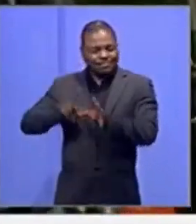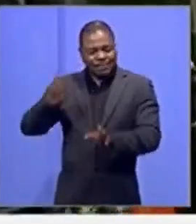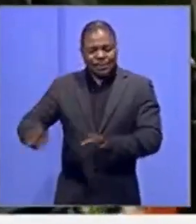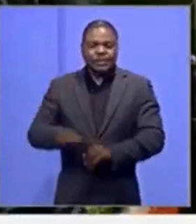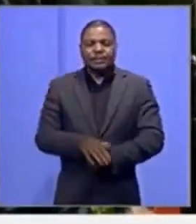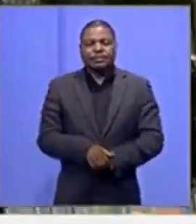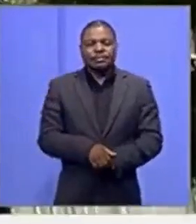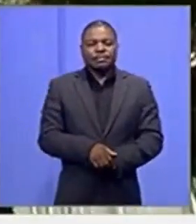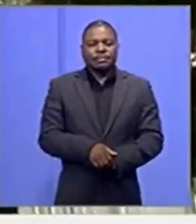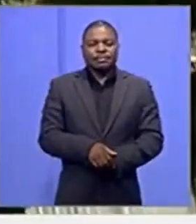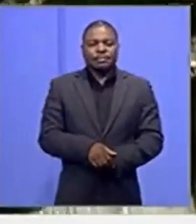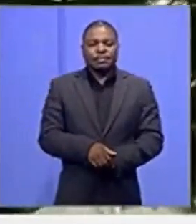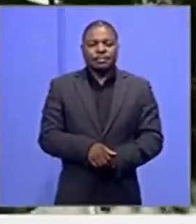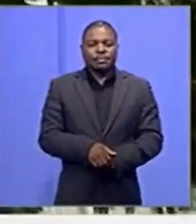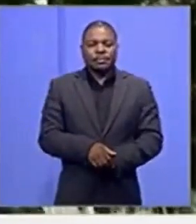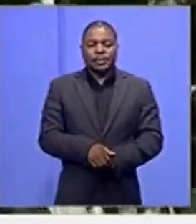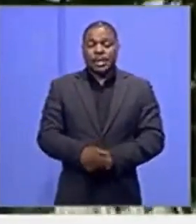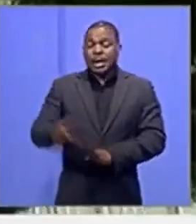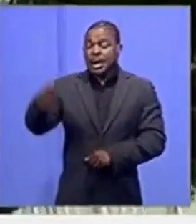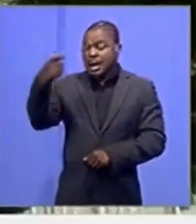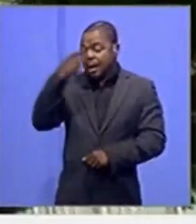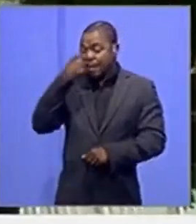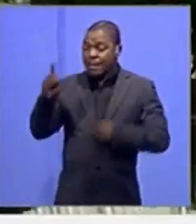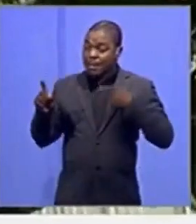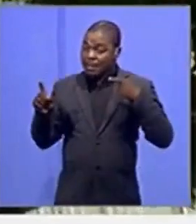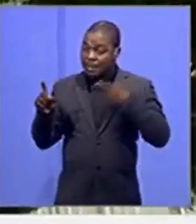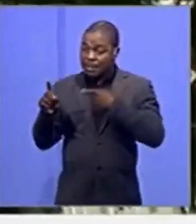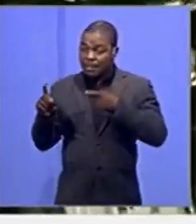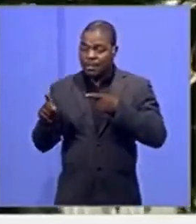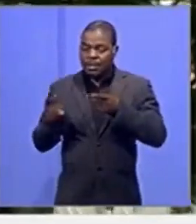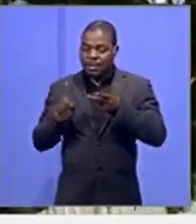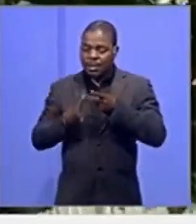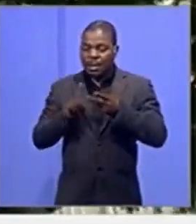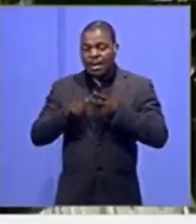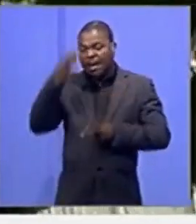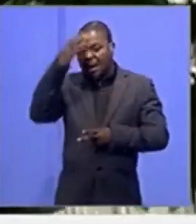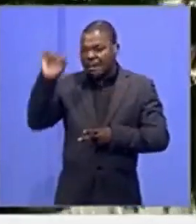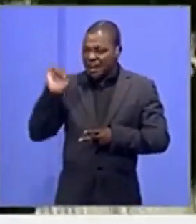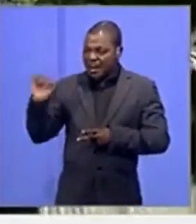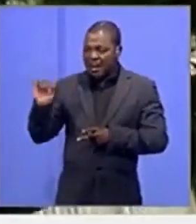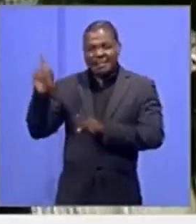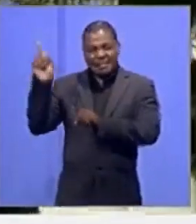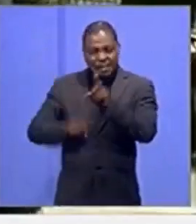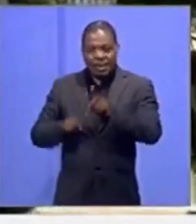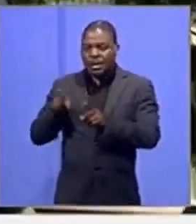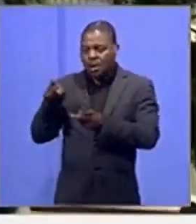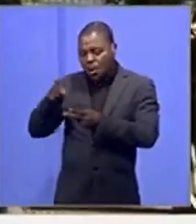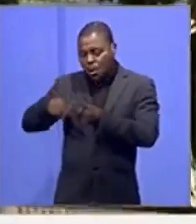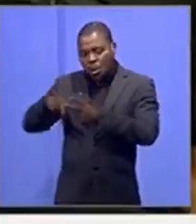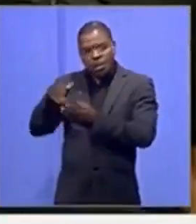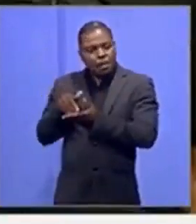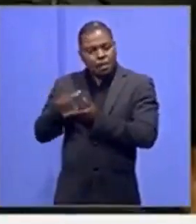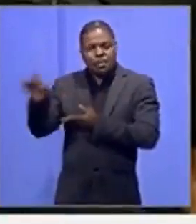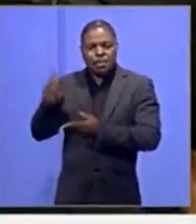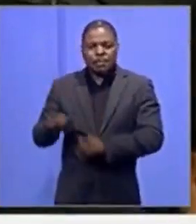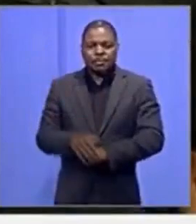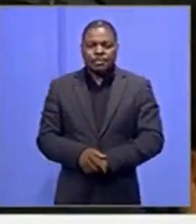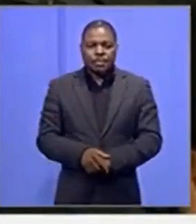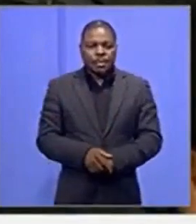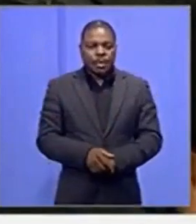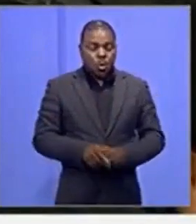phansi. Cyril Ramaphosa and his failed government must go. We are here